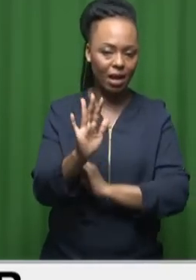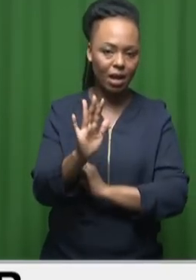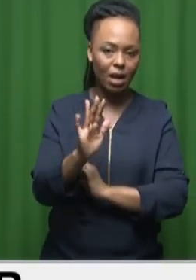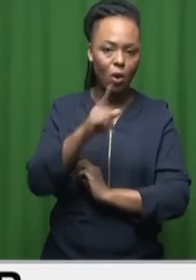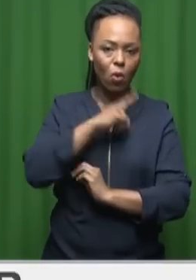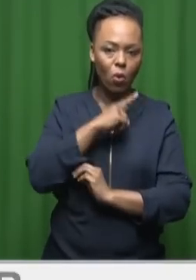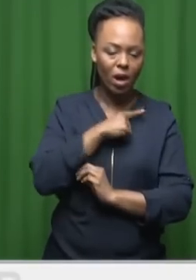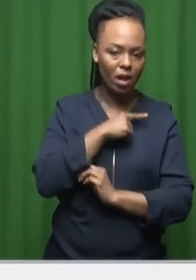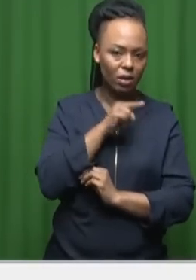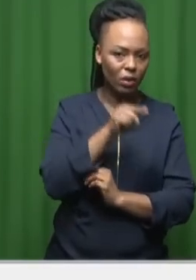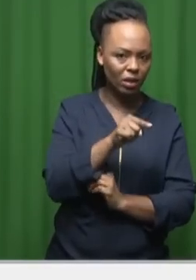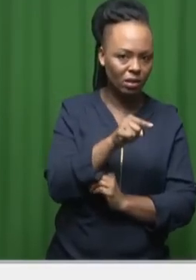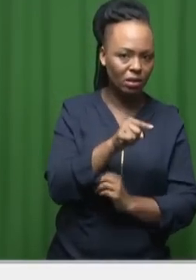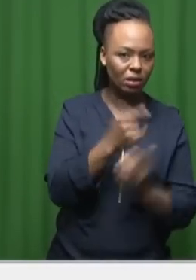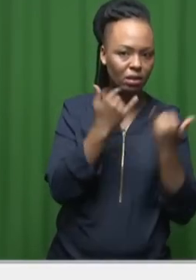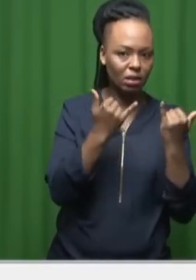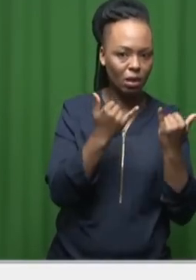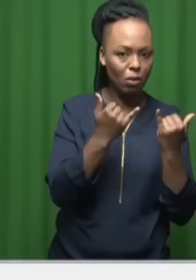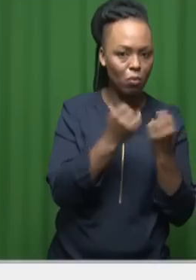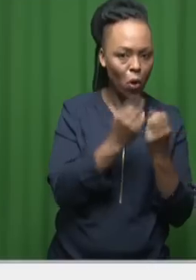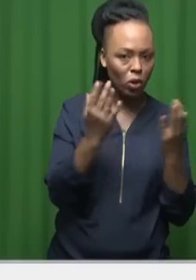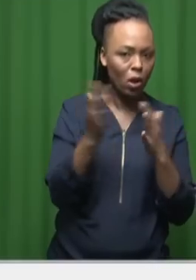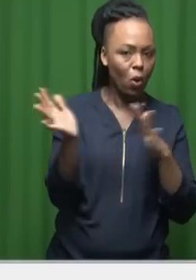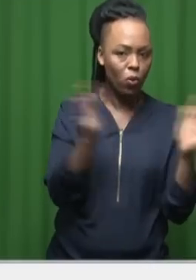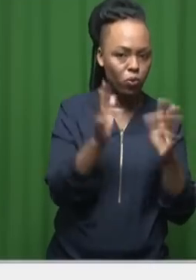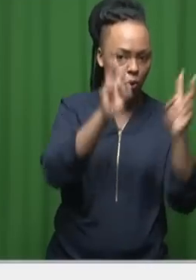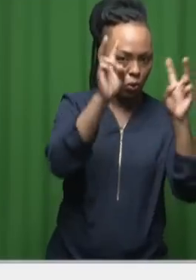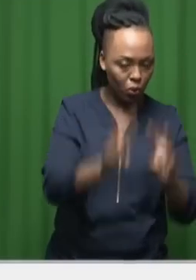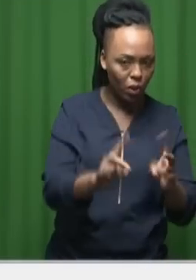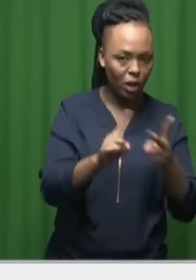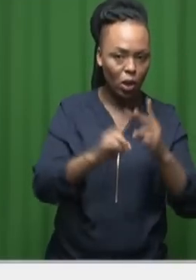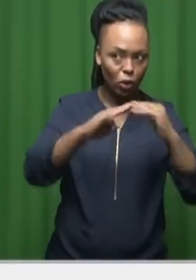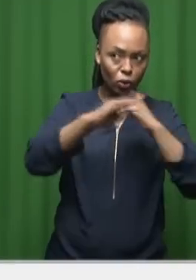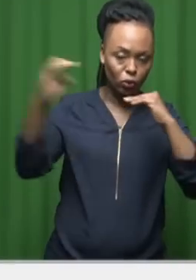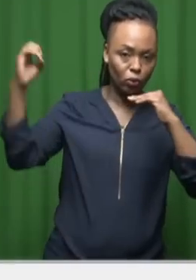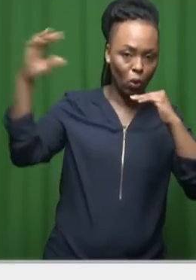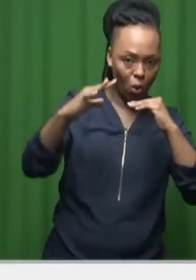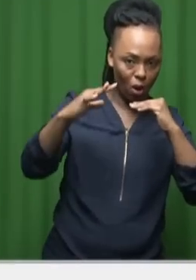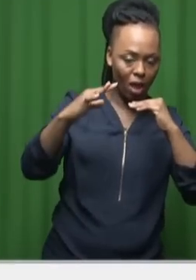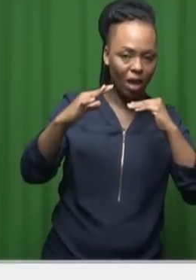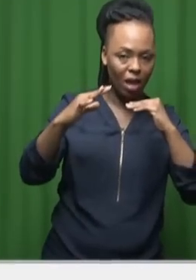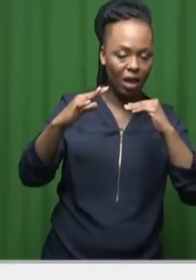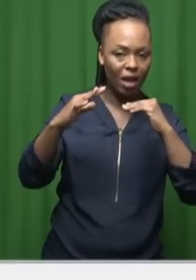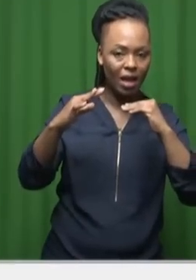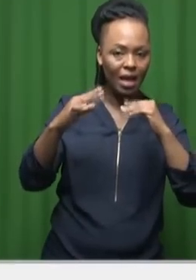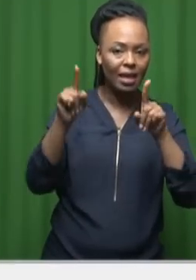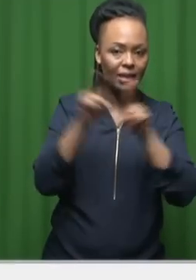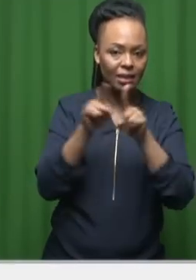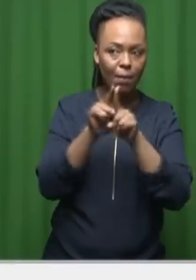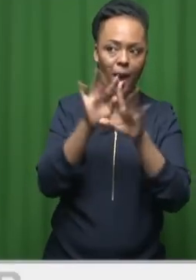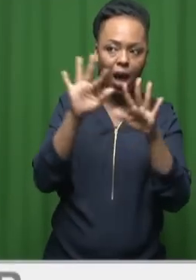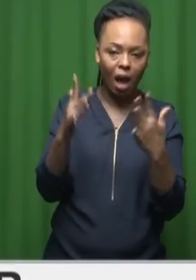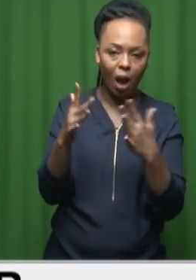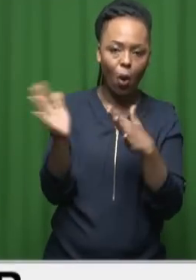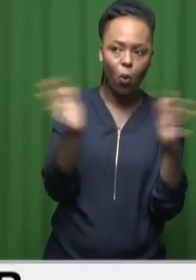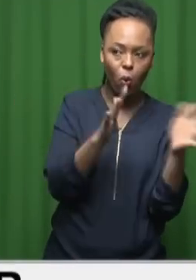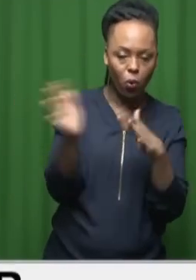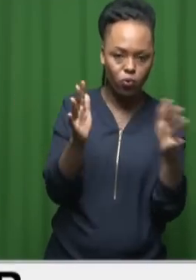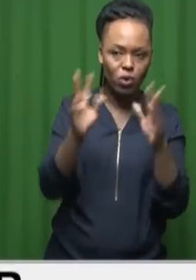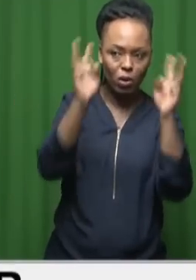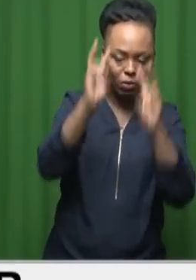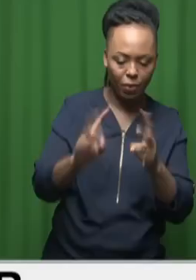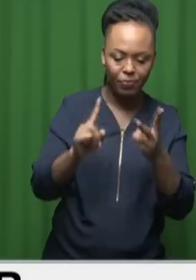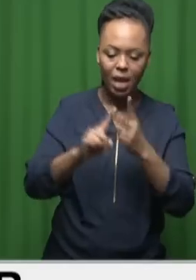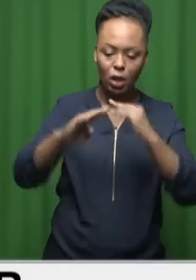green shoots if you like, of new wind and solar. And I showed in the diagram how an addition of wind and solar and